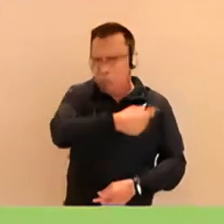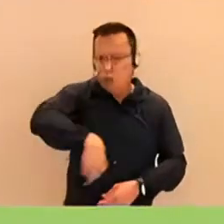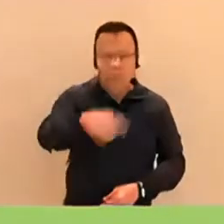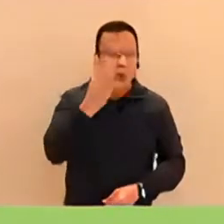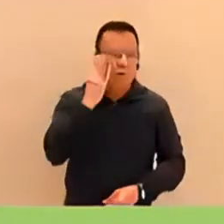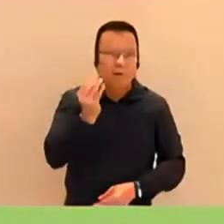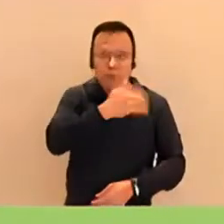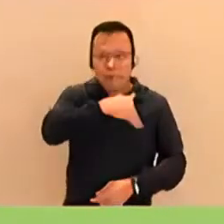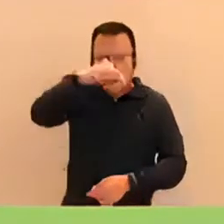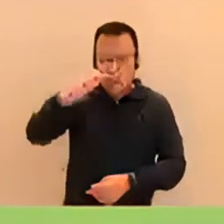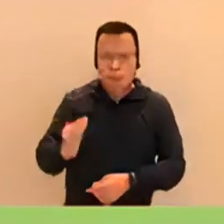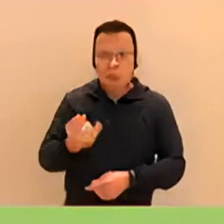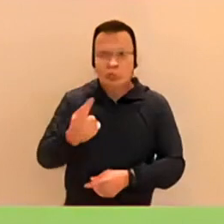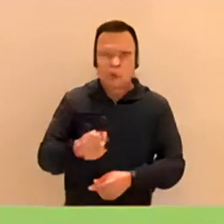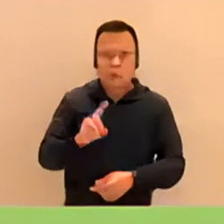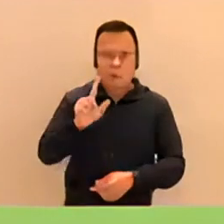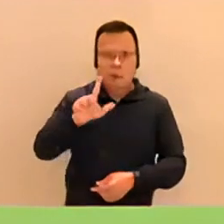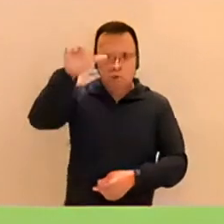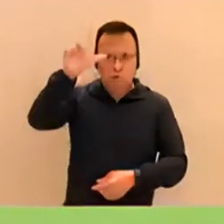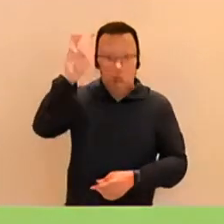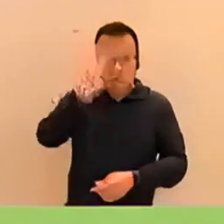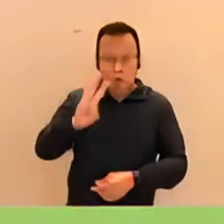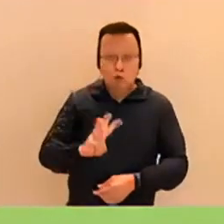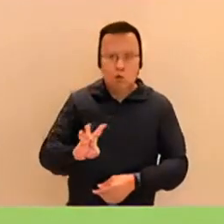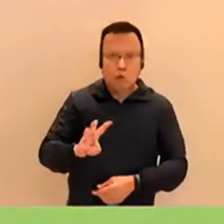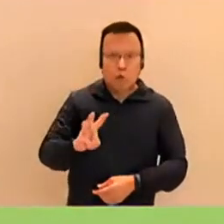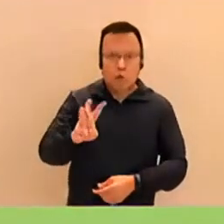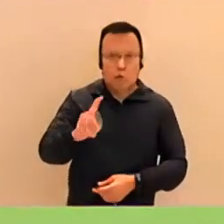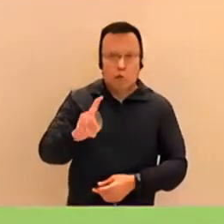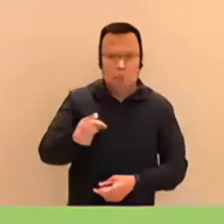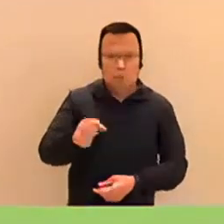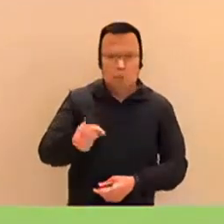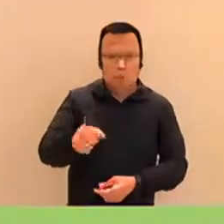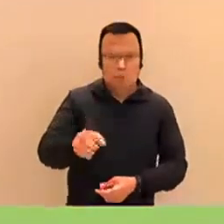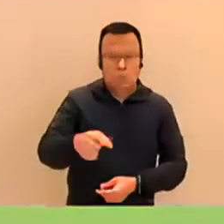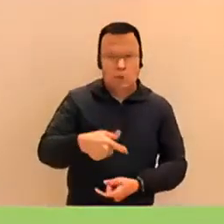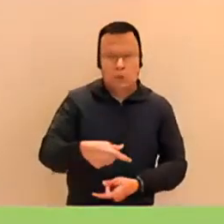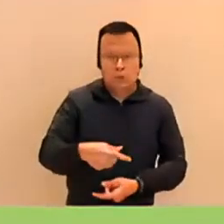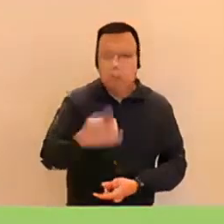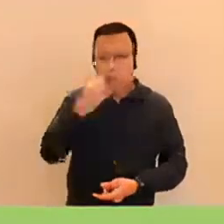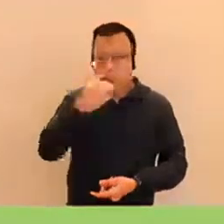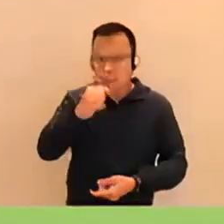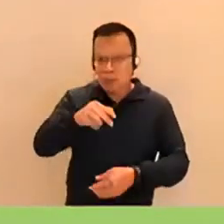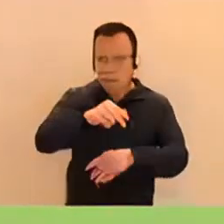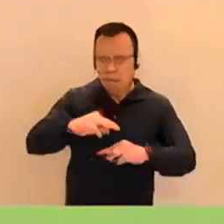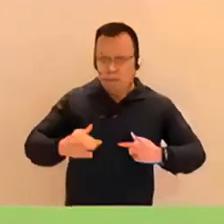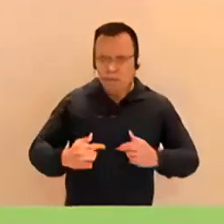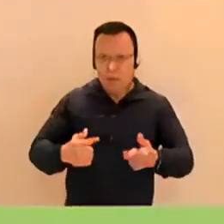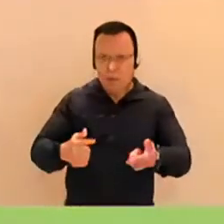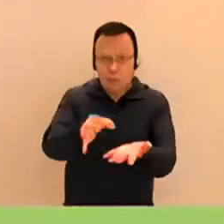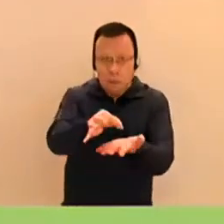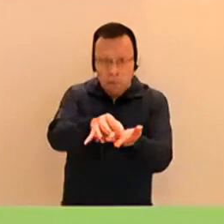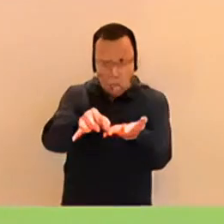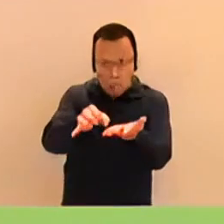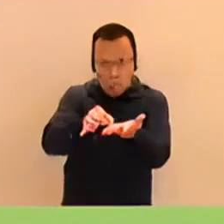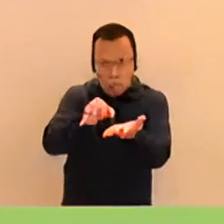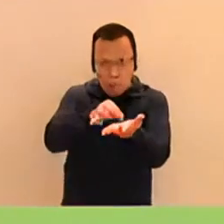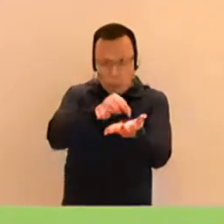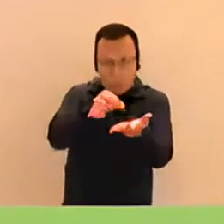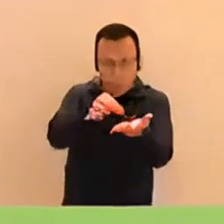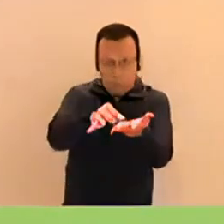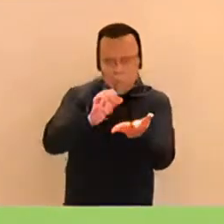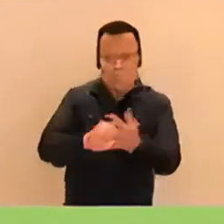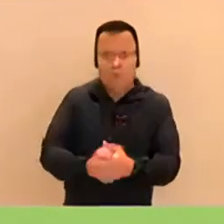and various new development areas at different planning and development stages, as well as their